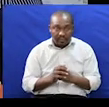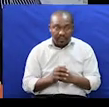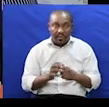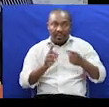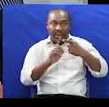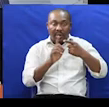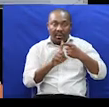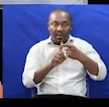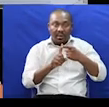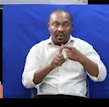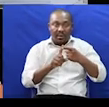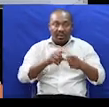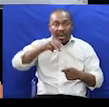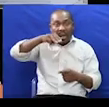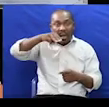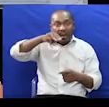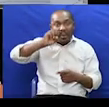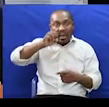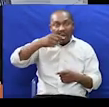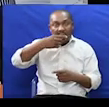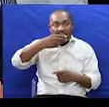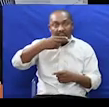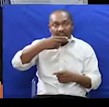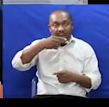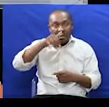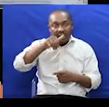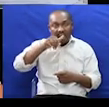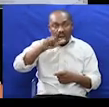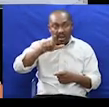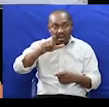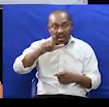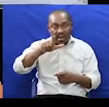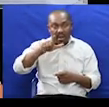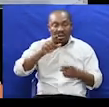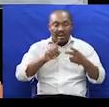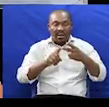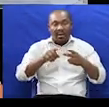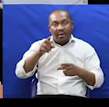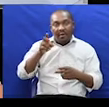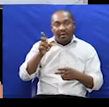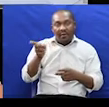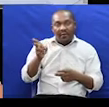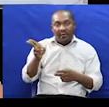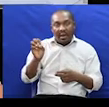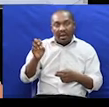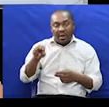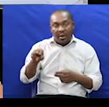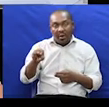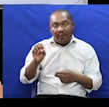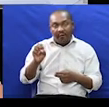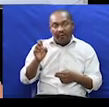One, it is methyl orange. Another one, it is phenolphthalein. Another one